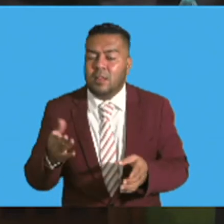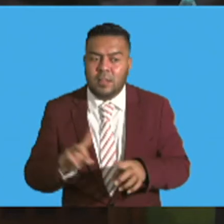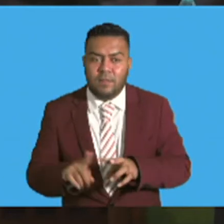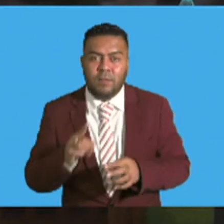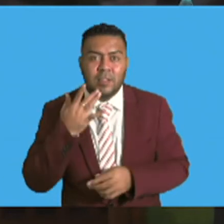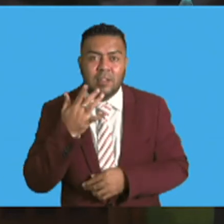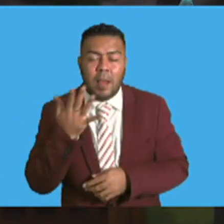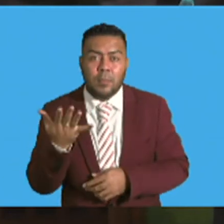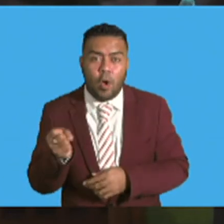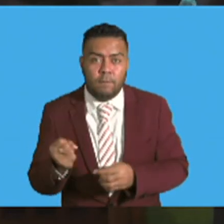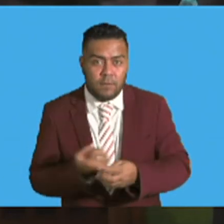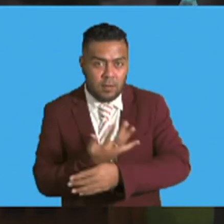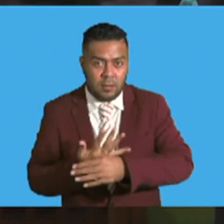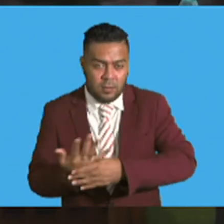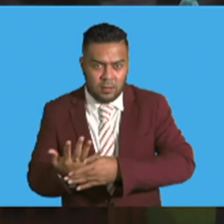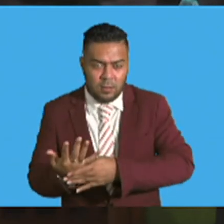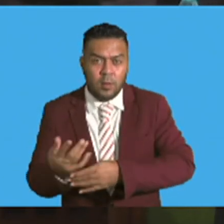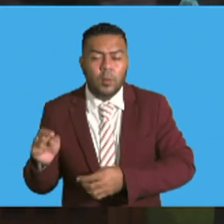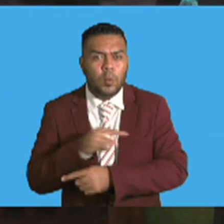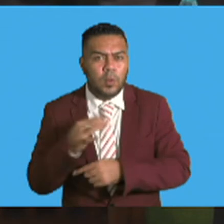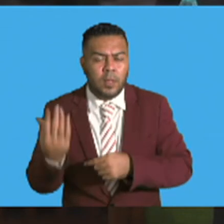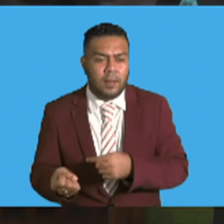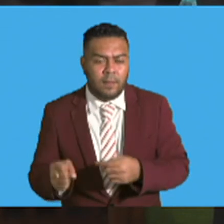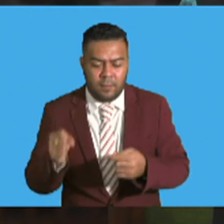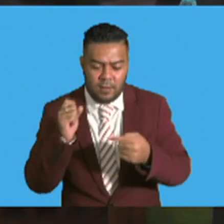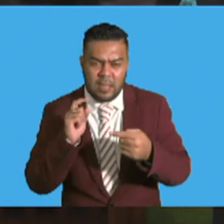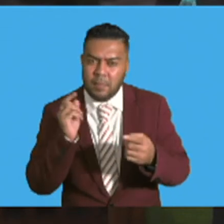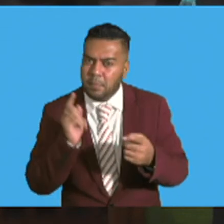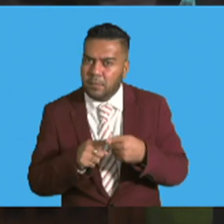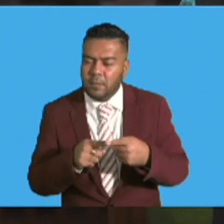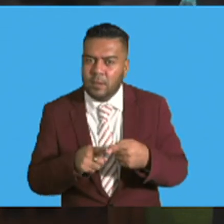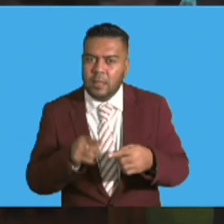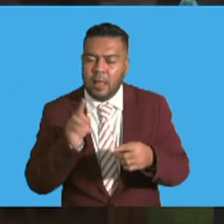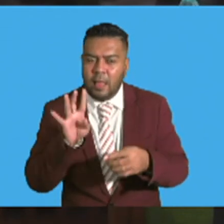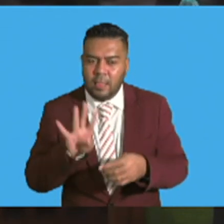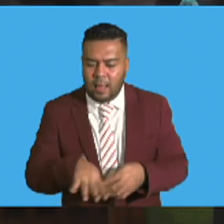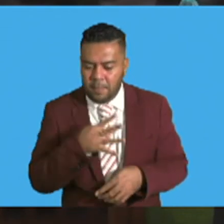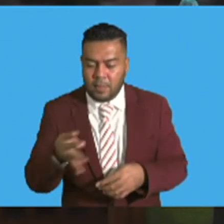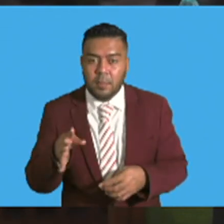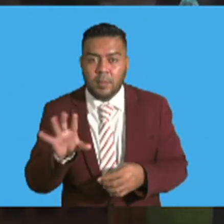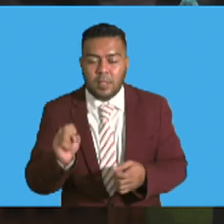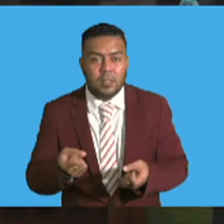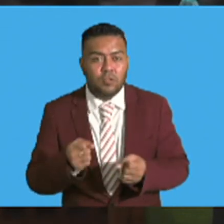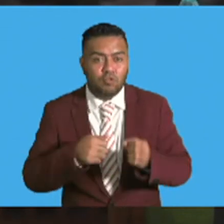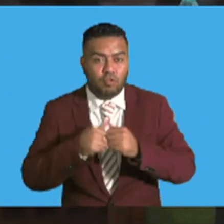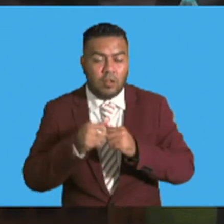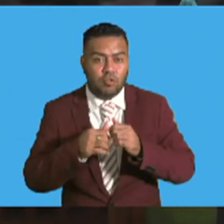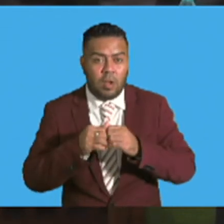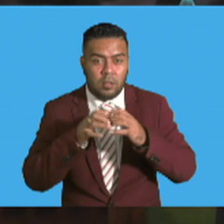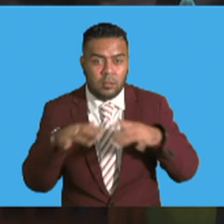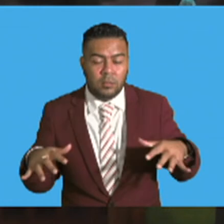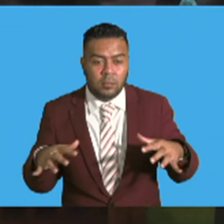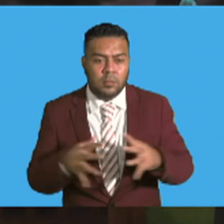content to our livestock farms, and we have got a set timetable and structure to provide this to